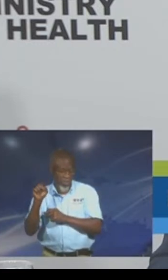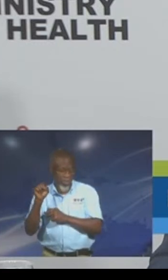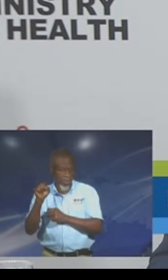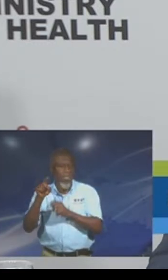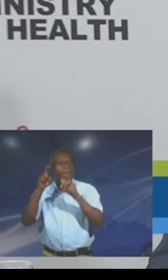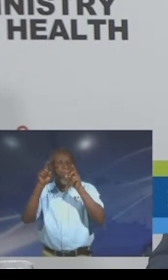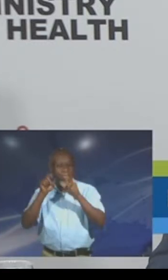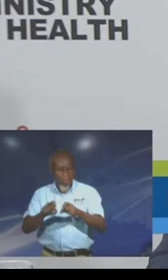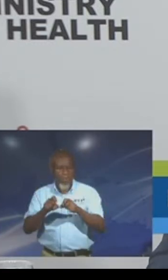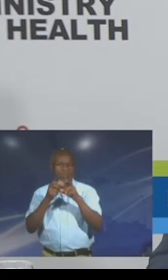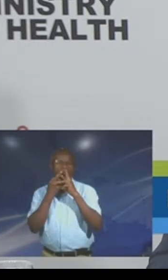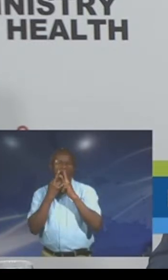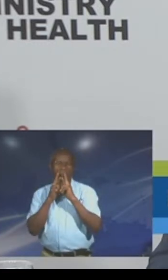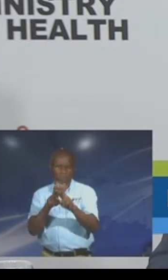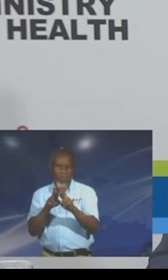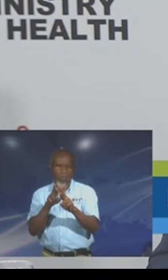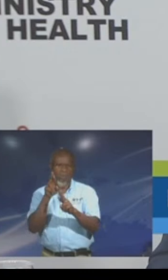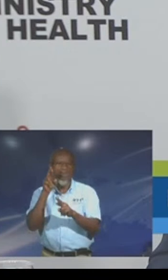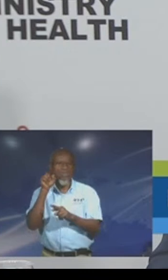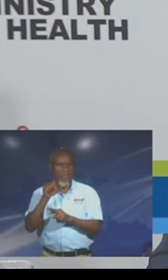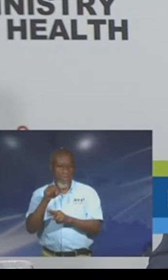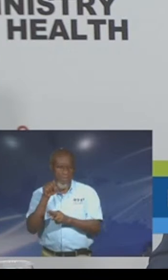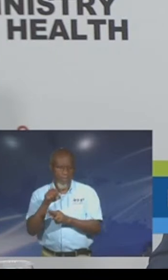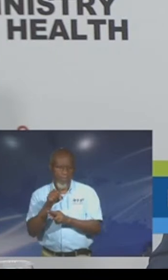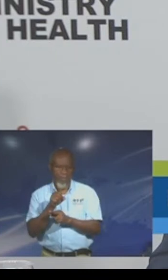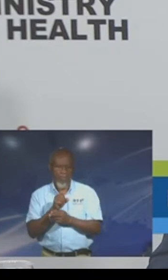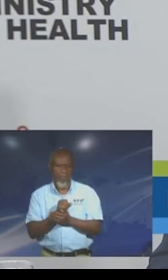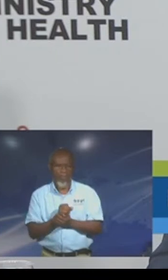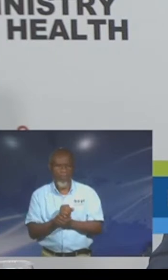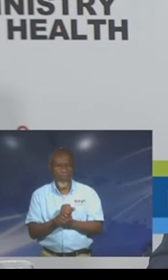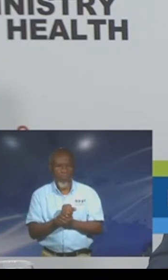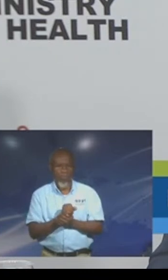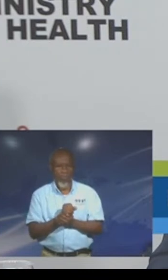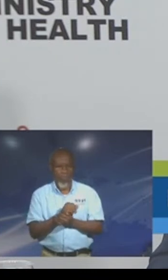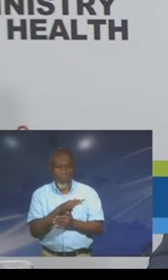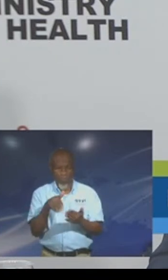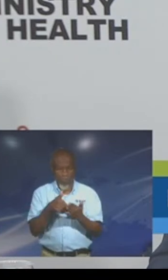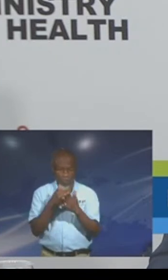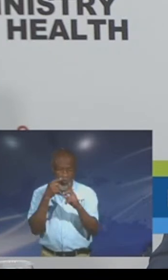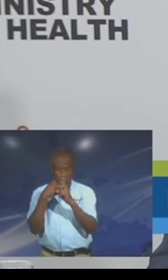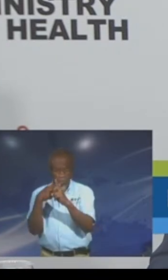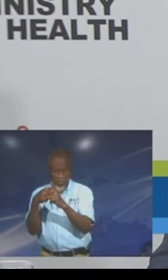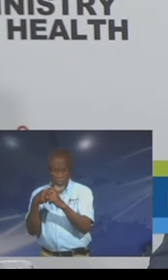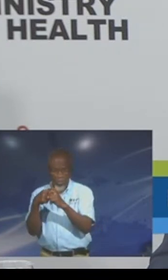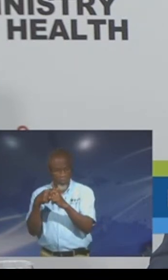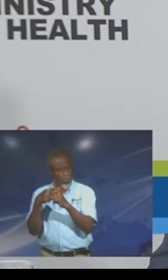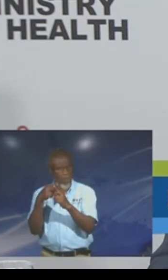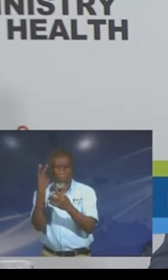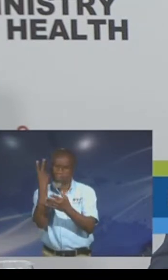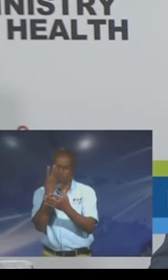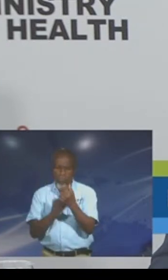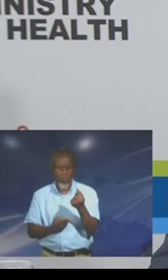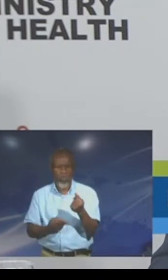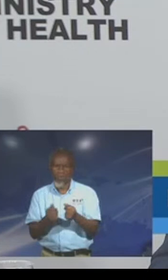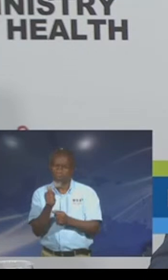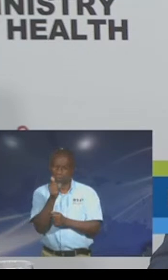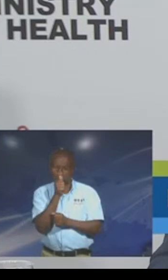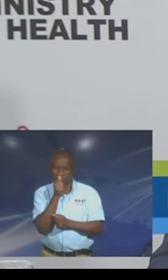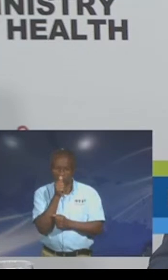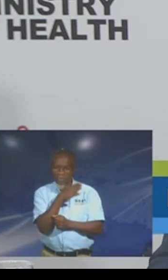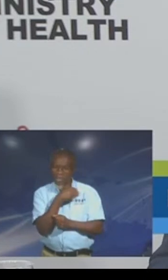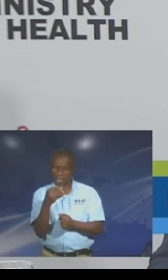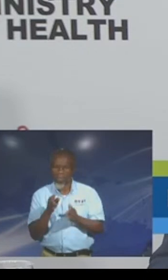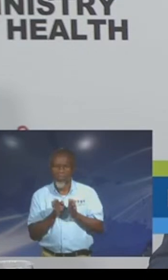health regulations. So those positive tests that you see are for both private and public